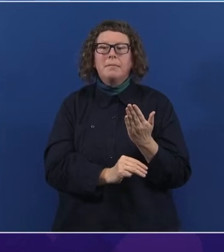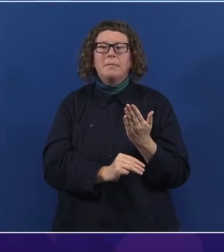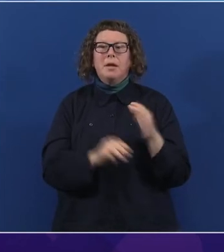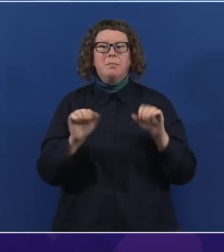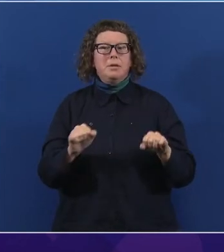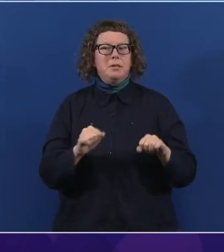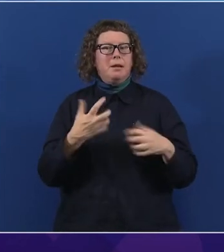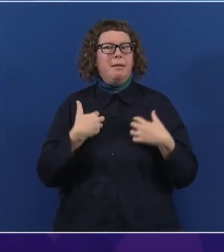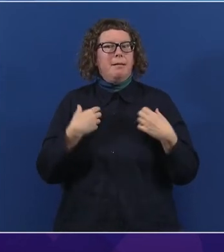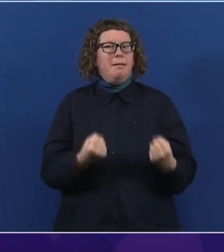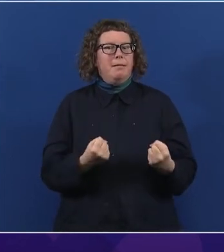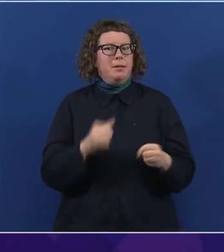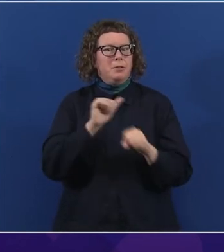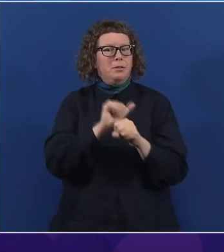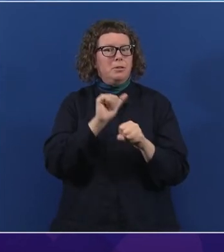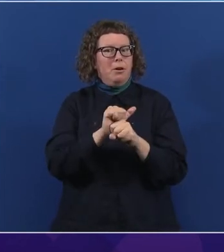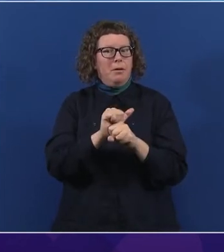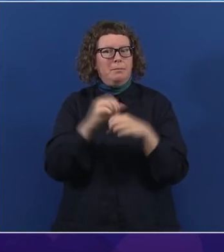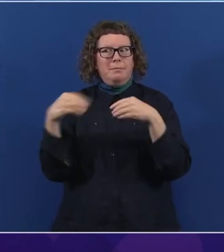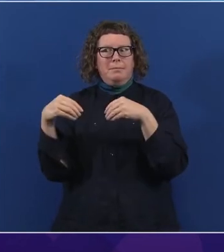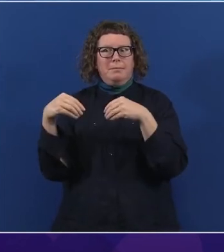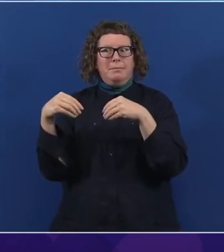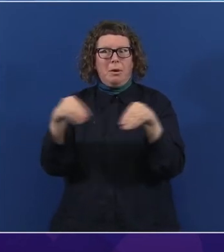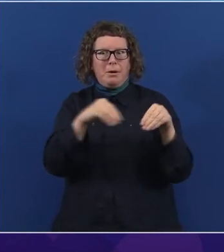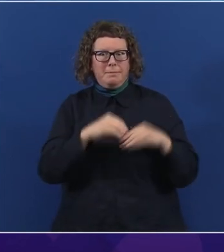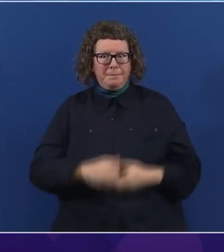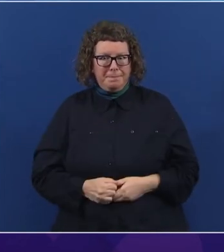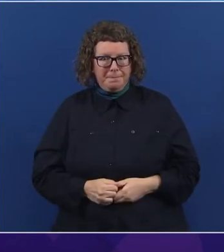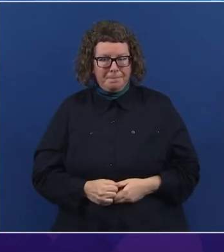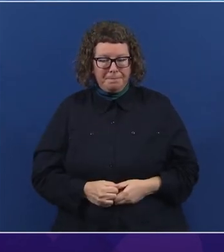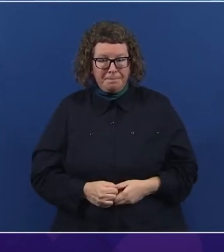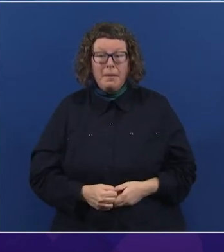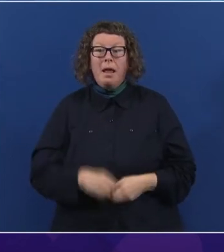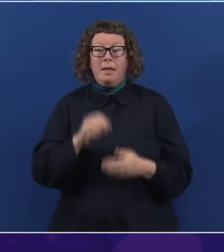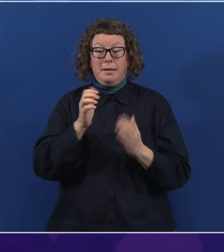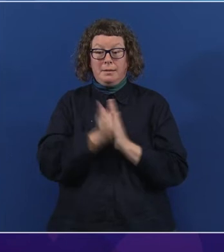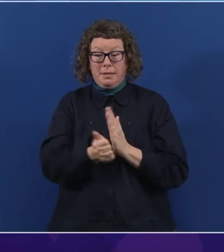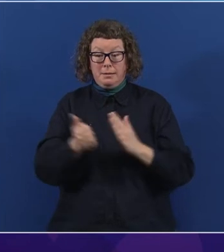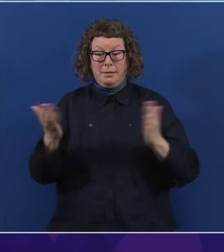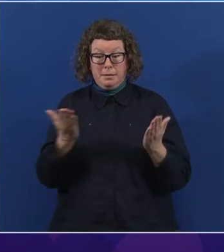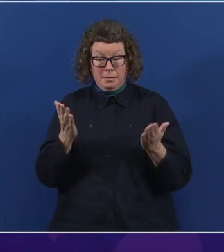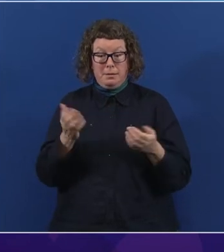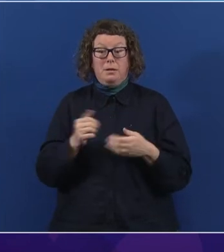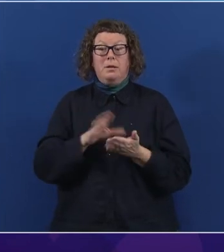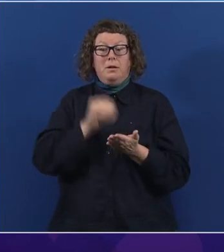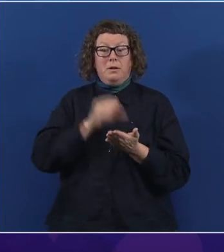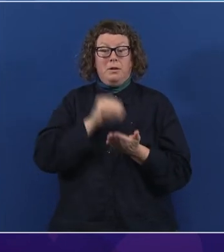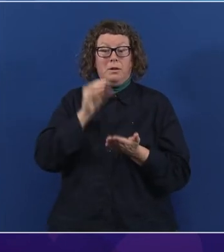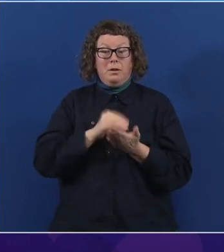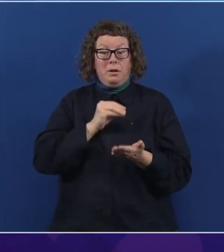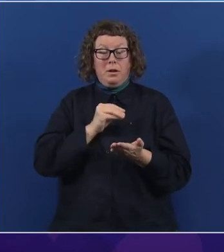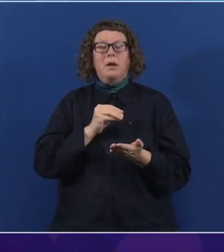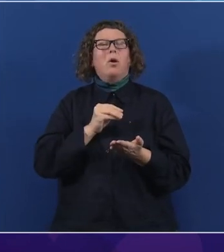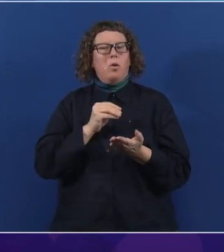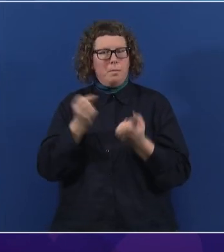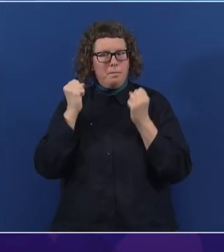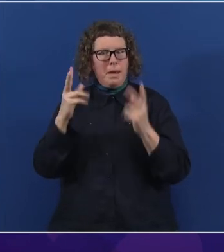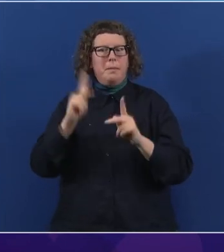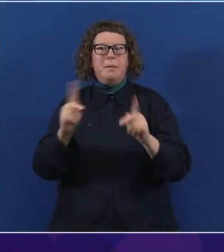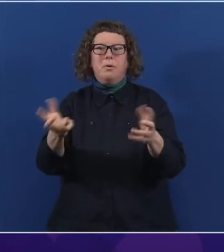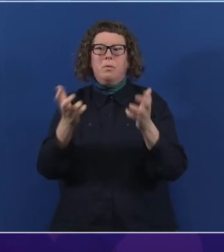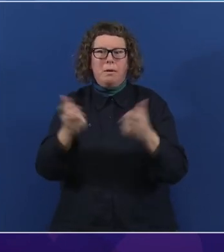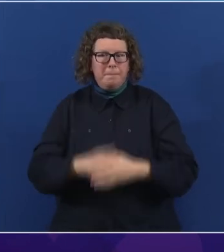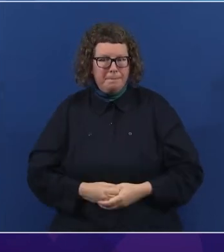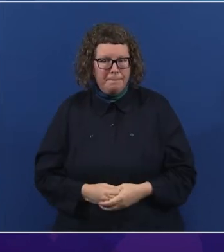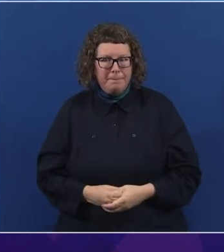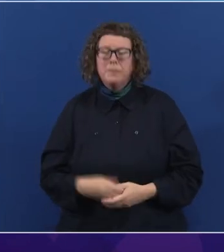very healthy job market, and the skills you learned at SAIT are highly sought after. So be